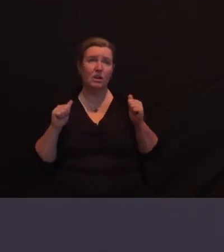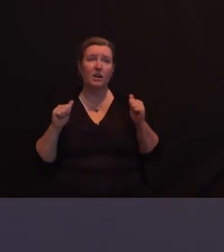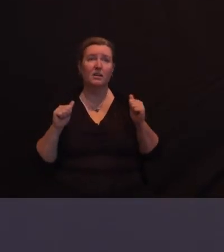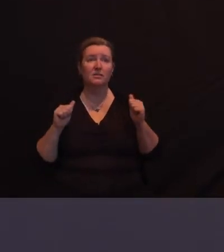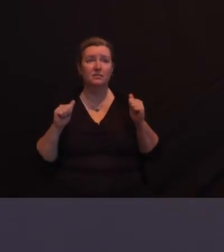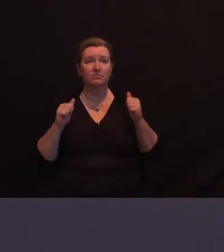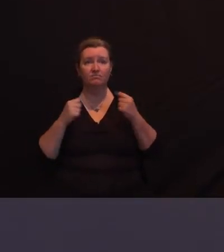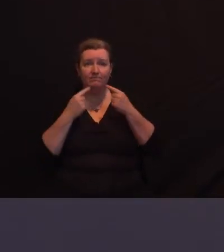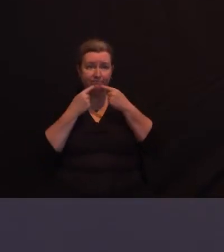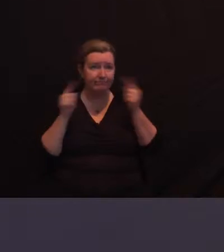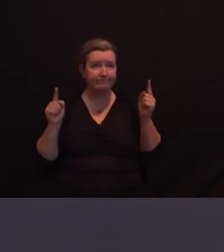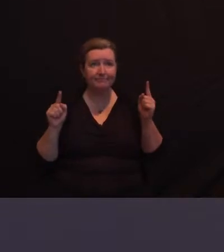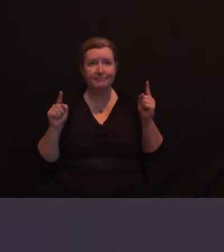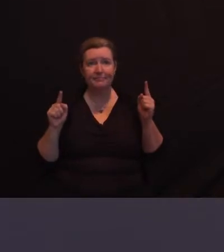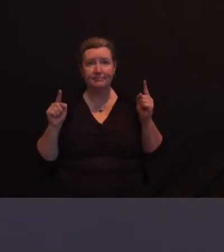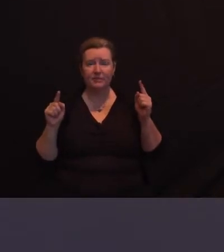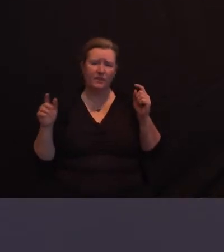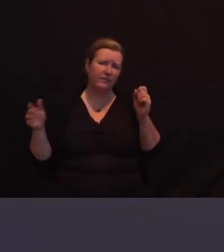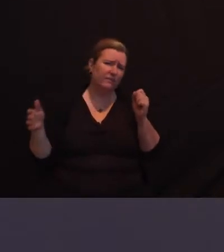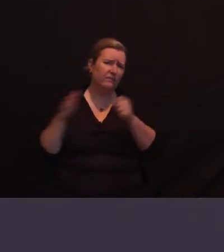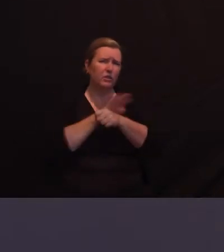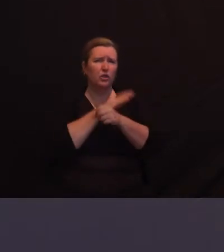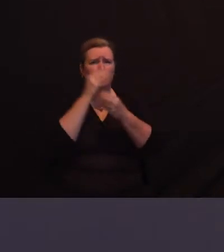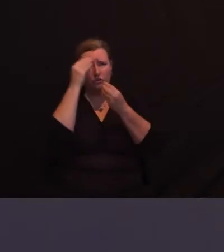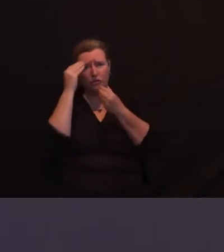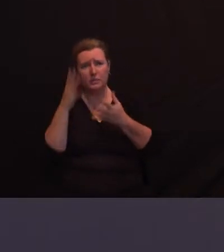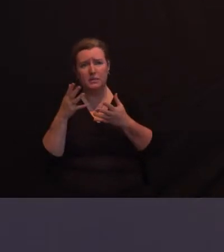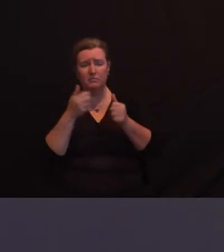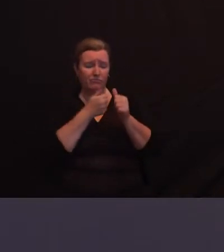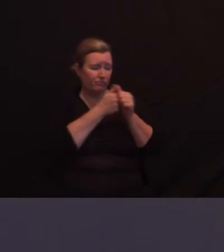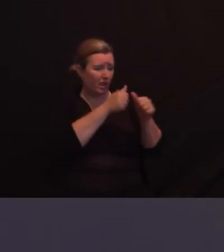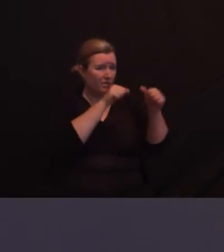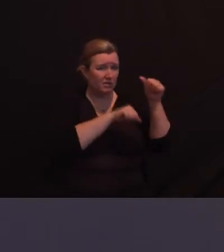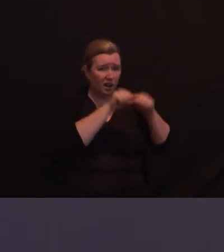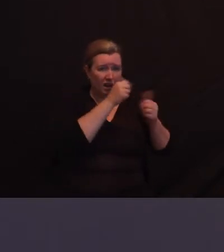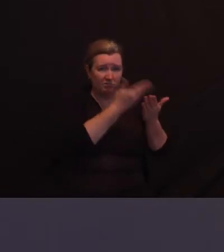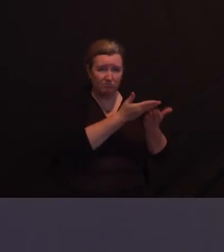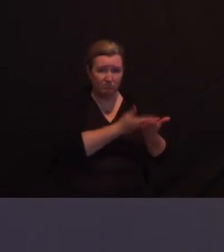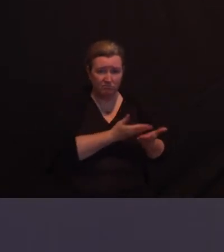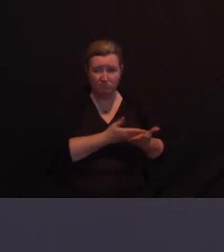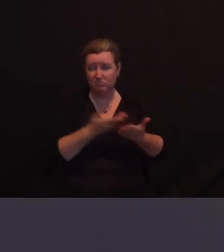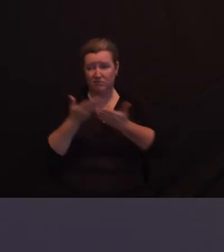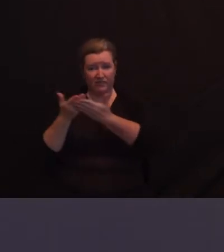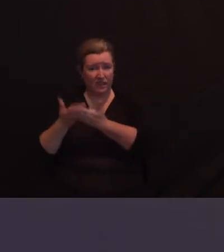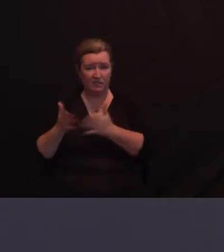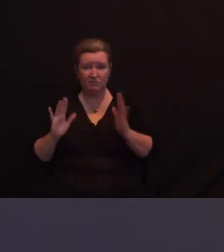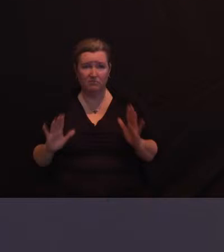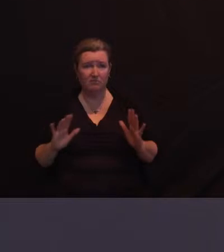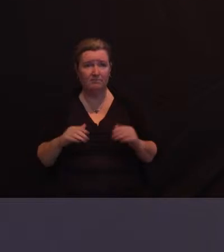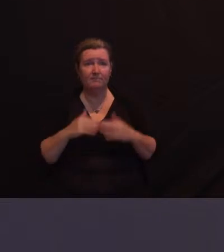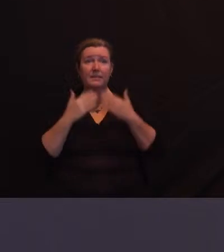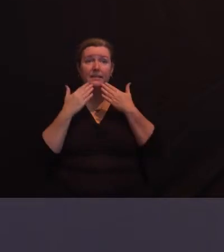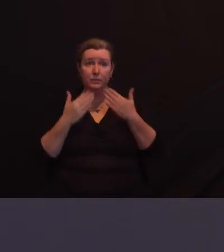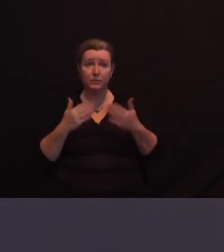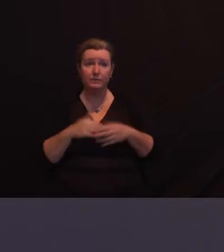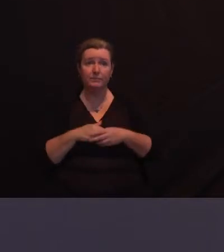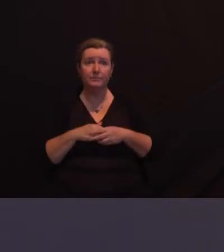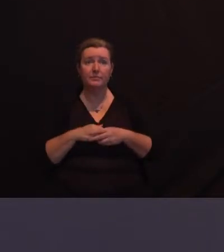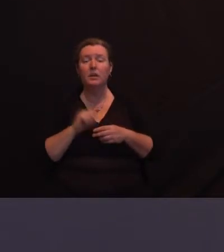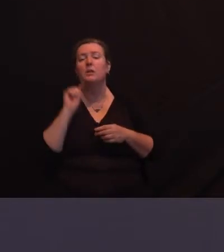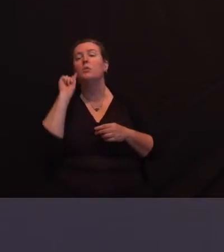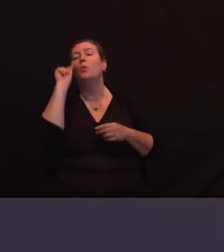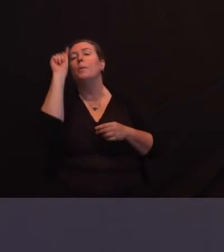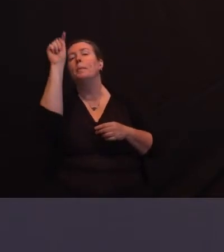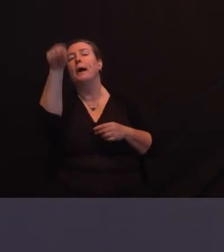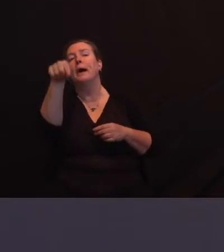them, make decisions based on the science, the data, the facts, at every step of the way. Thank you. We'll go to the back, if you don't mind.